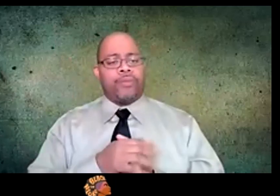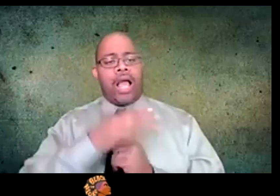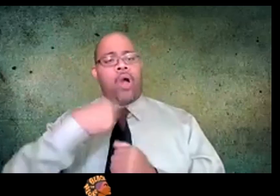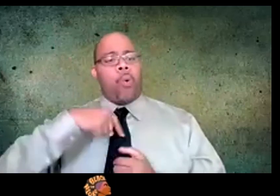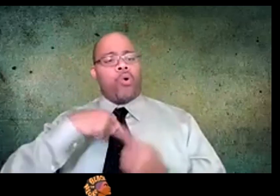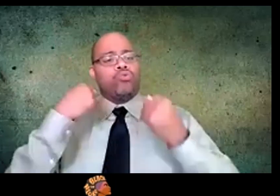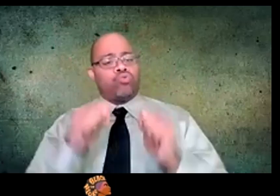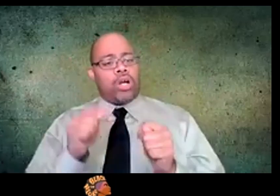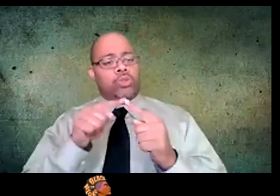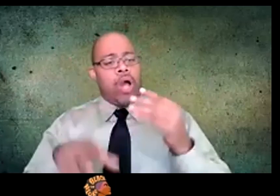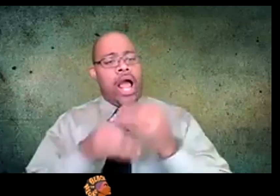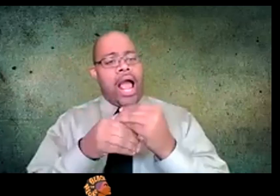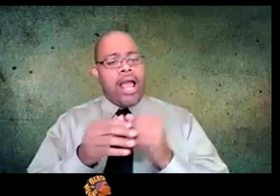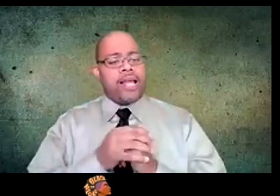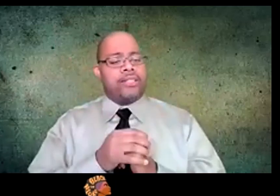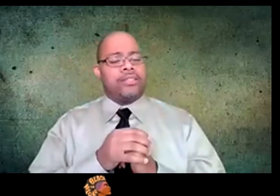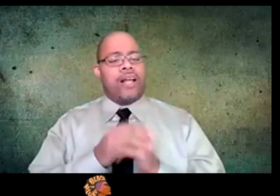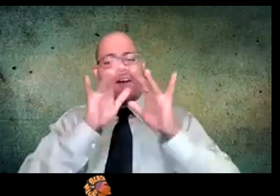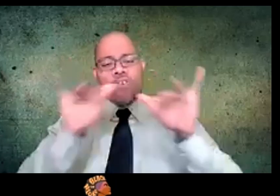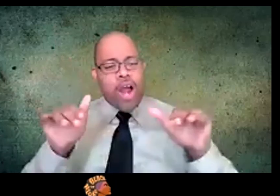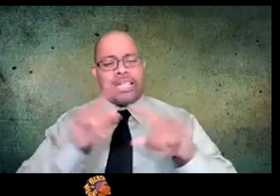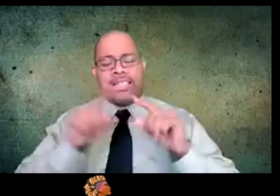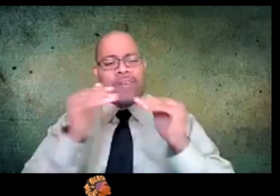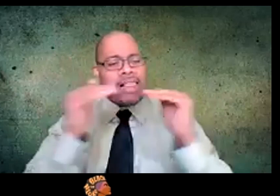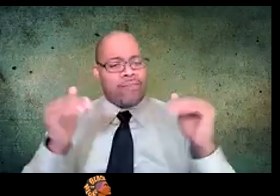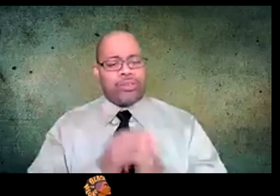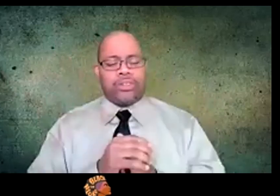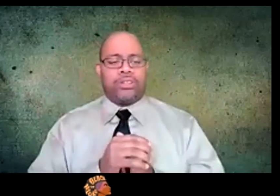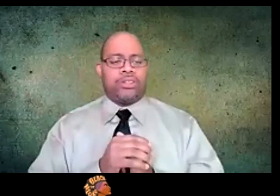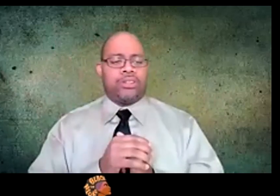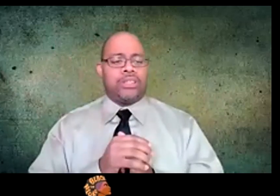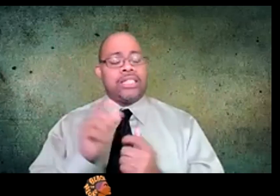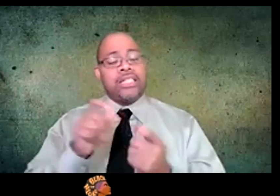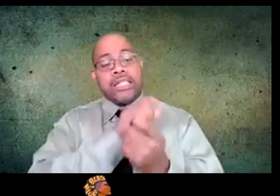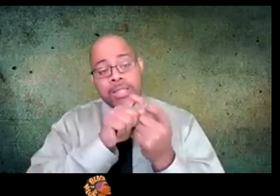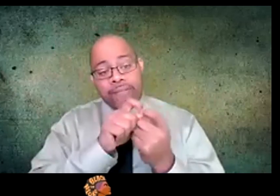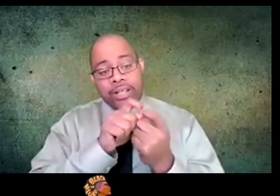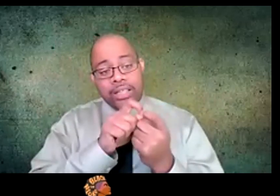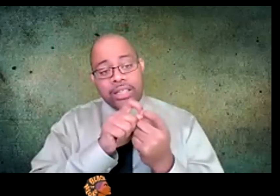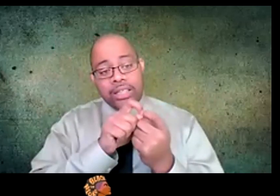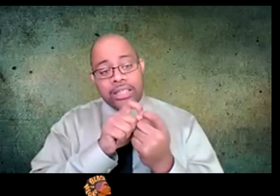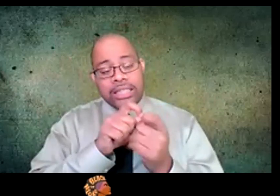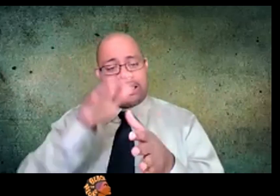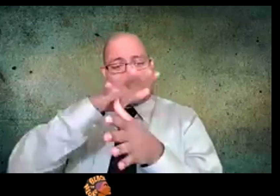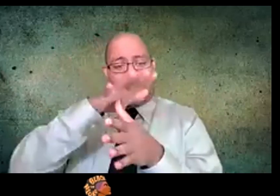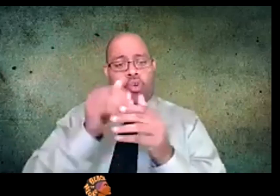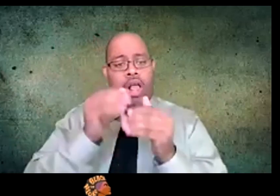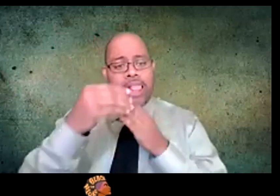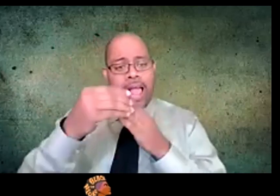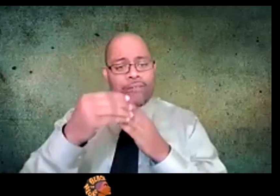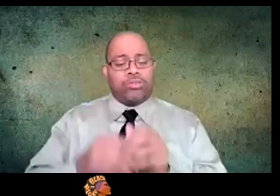looking to add at a variety of levels, and specifically senior levels,